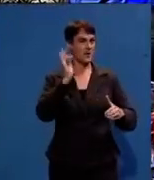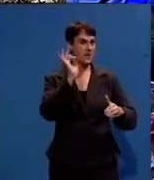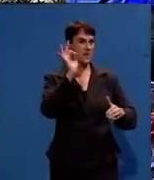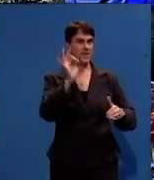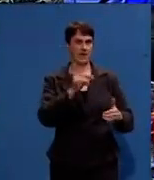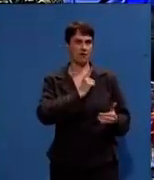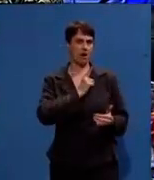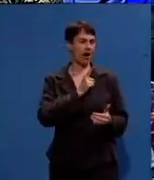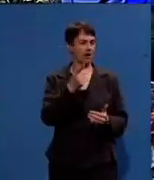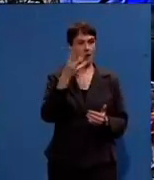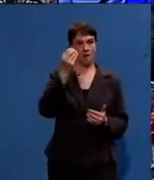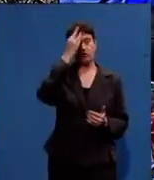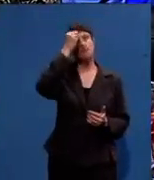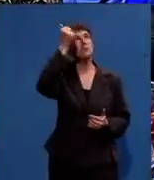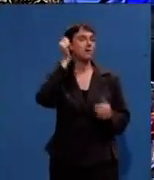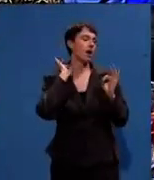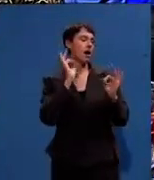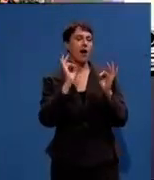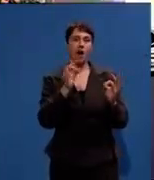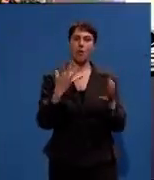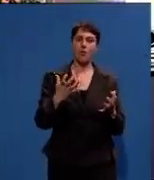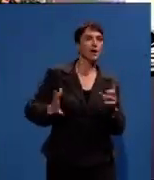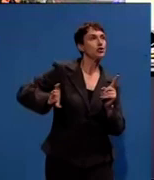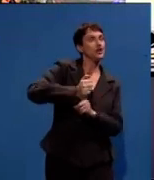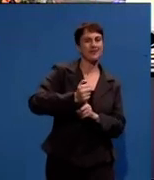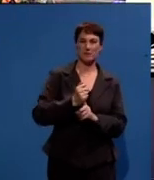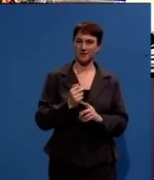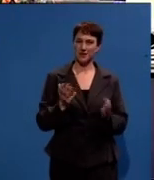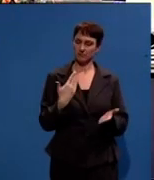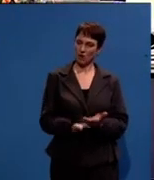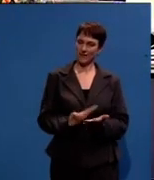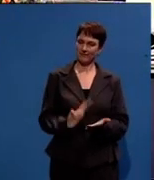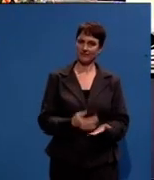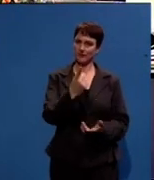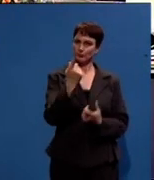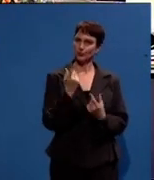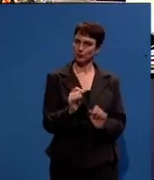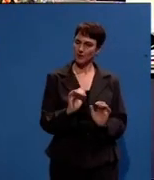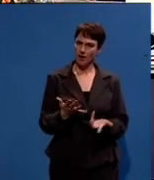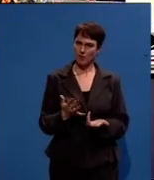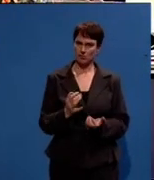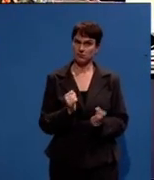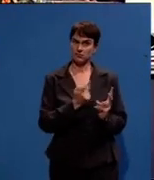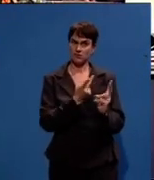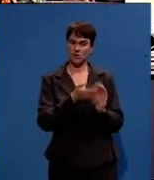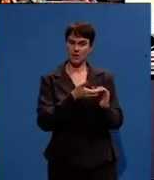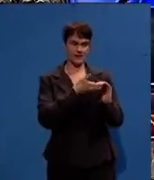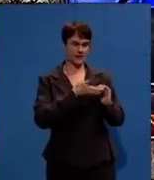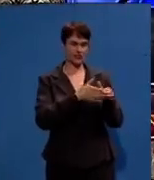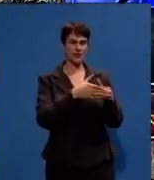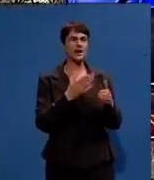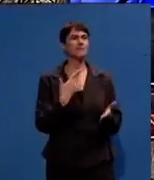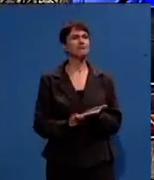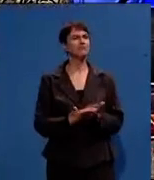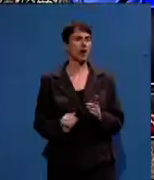all idealistic and have wonderful things that it wants to achieve. But practically, what has both of your organizations been able to accomplish